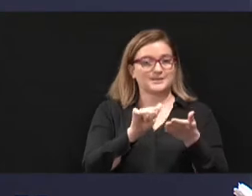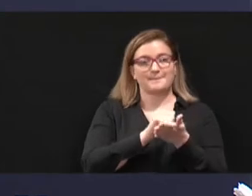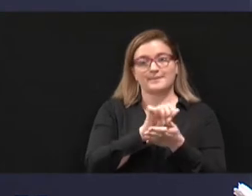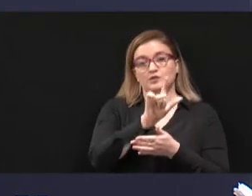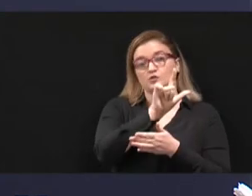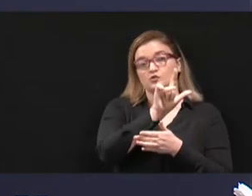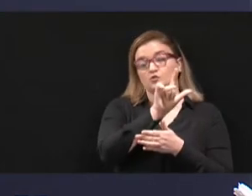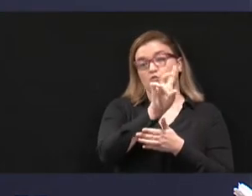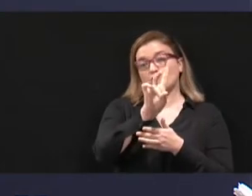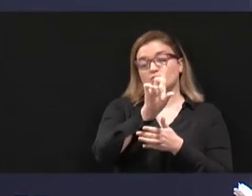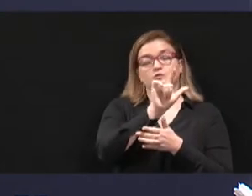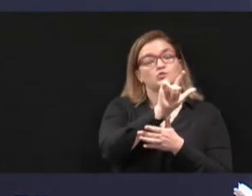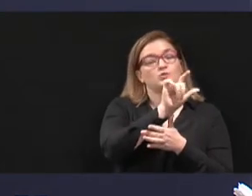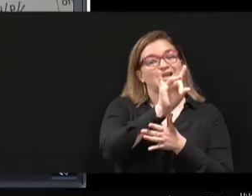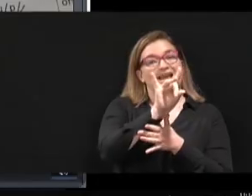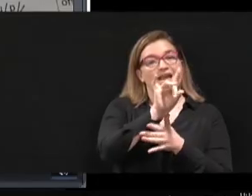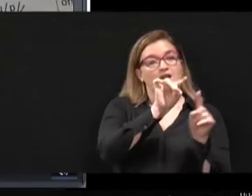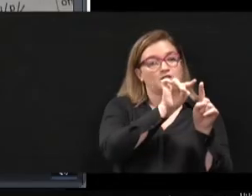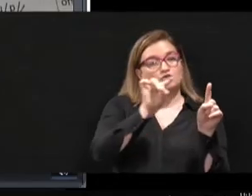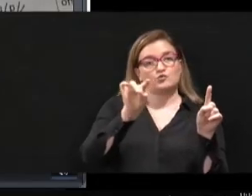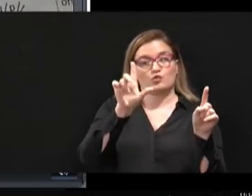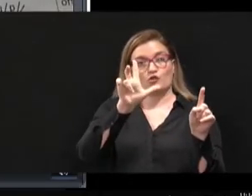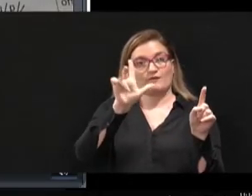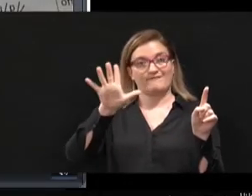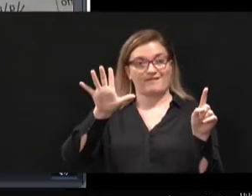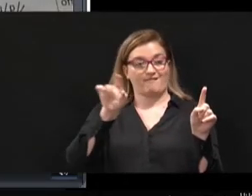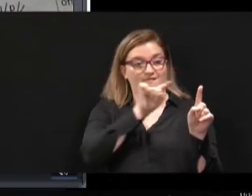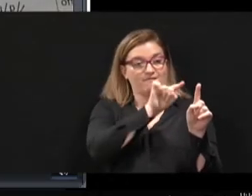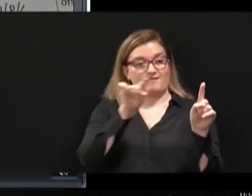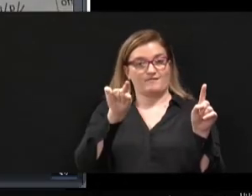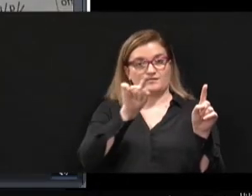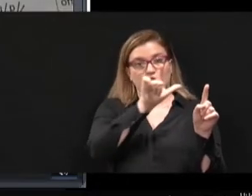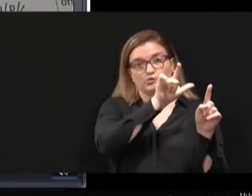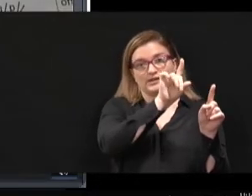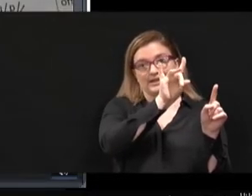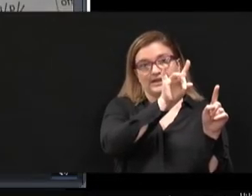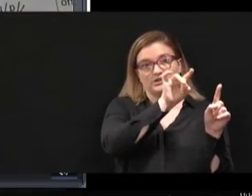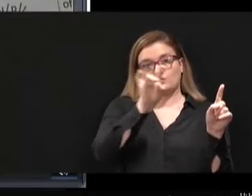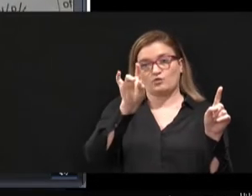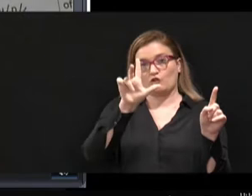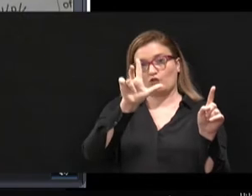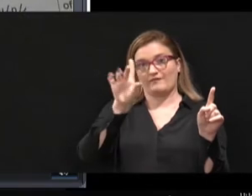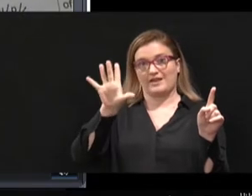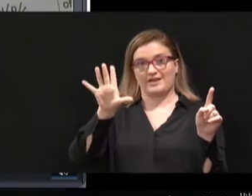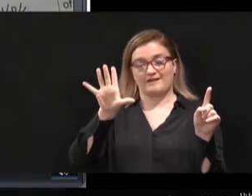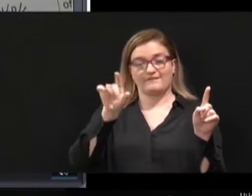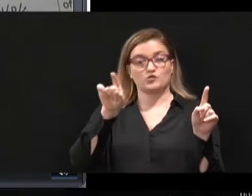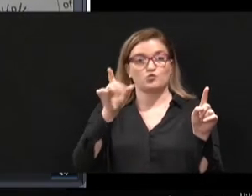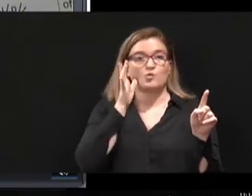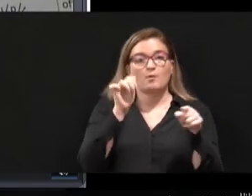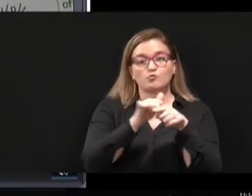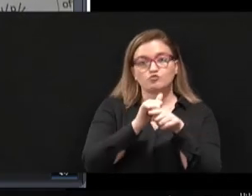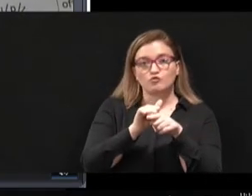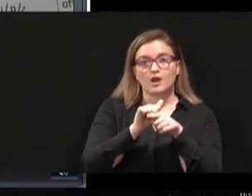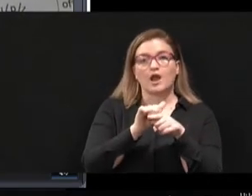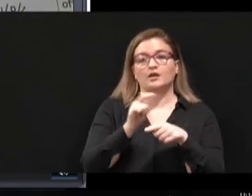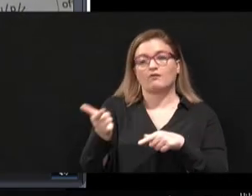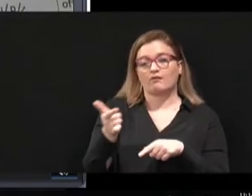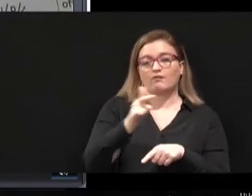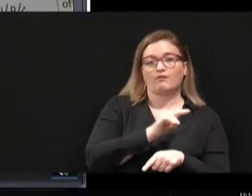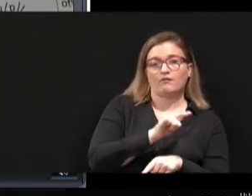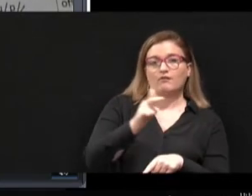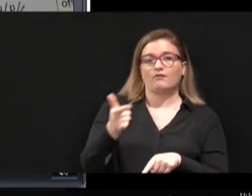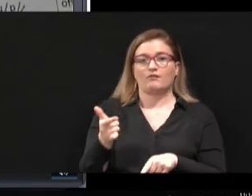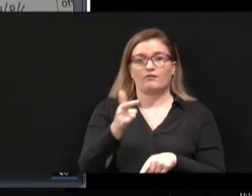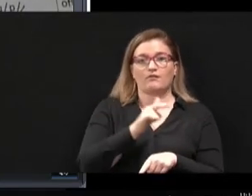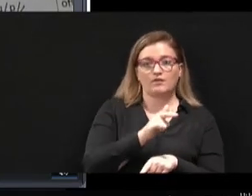through 35. You're going to give a few to your partner on each one, and they're going to give you a few so you get a